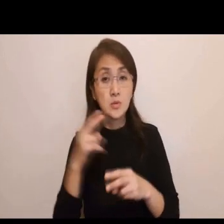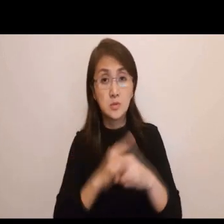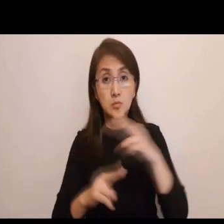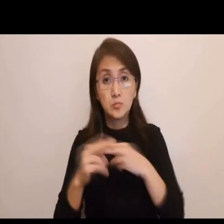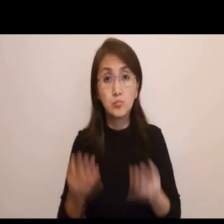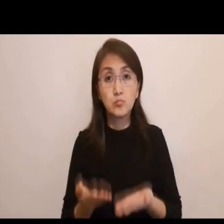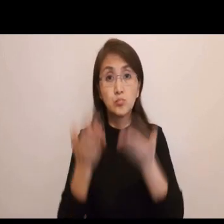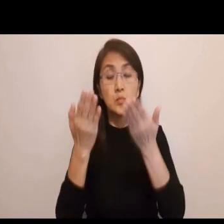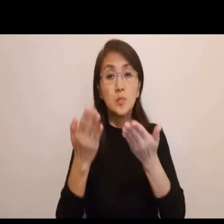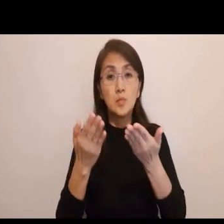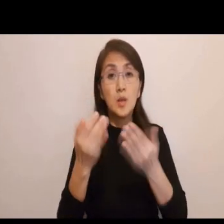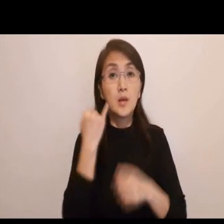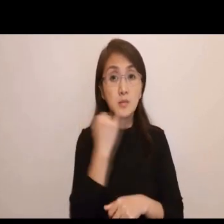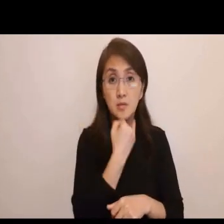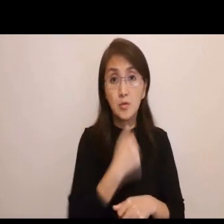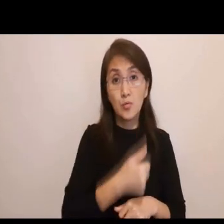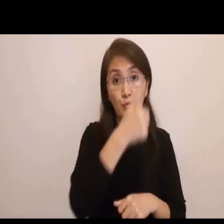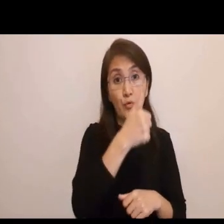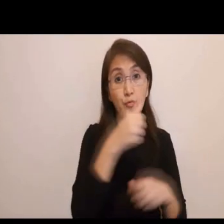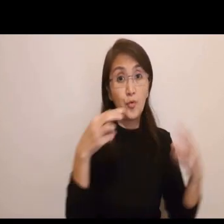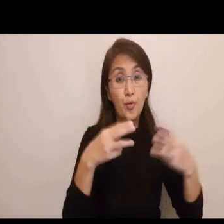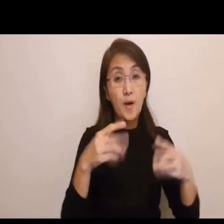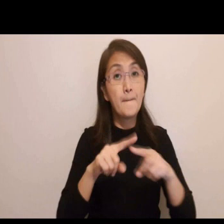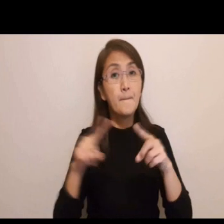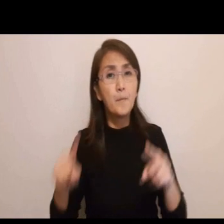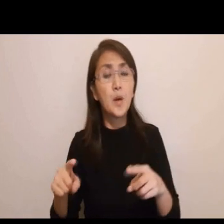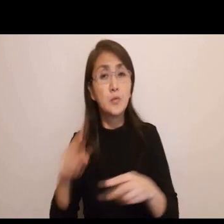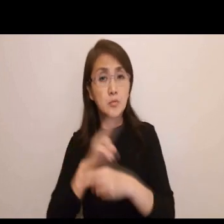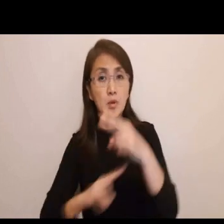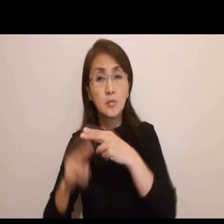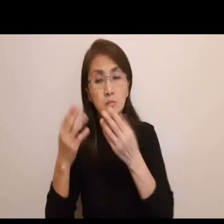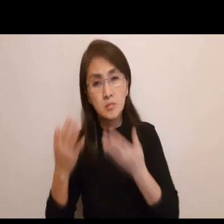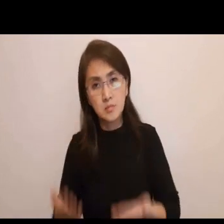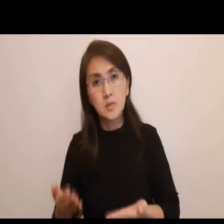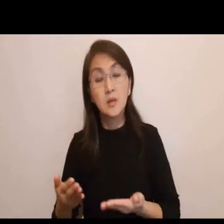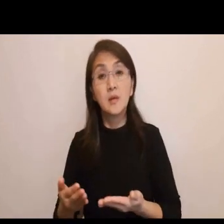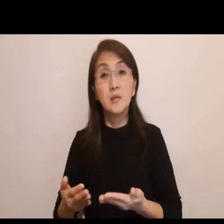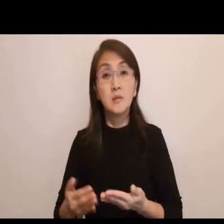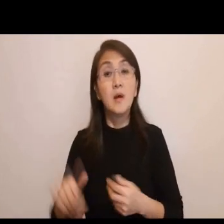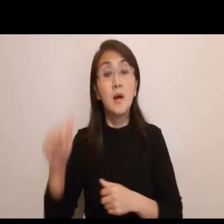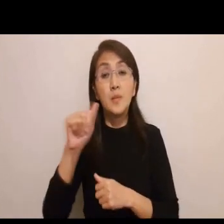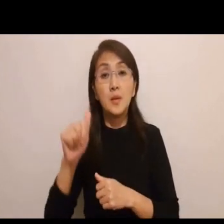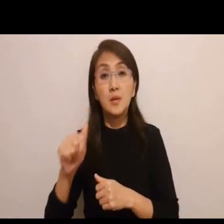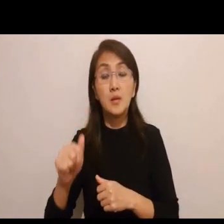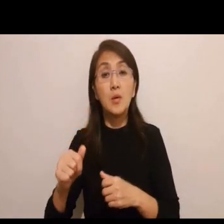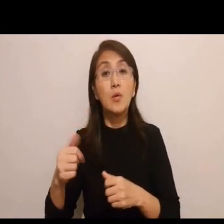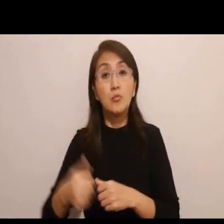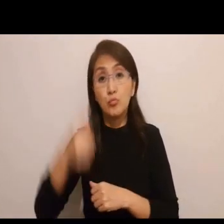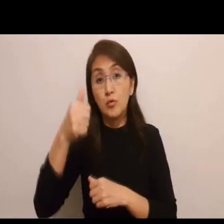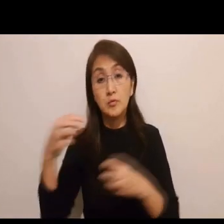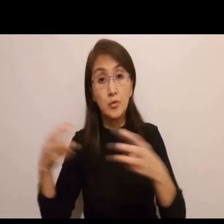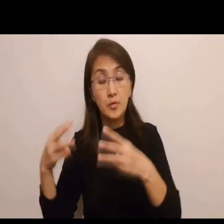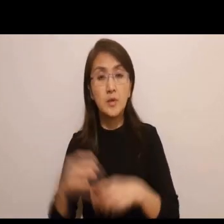Moses kept his hands raised up, Israel had the better of the fight, but when he let his hands rest, Amalek had